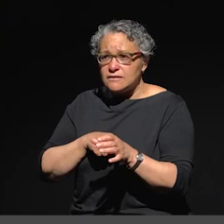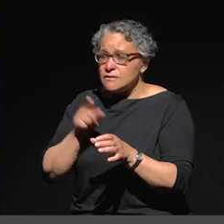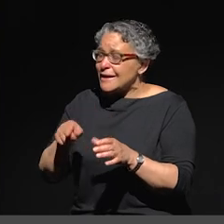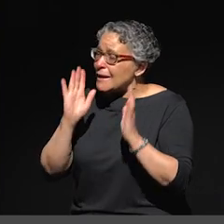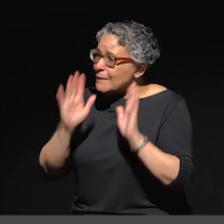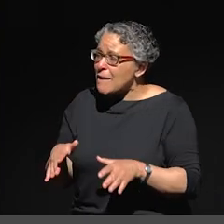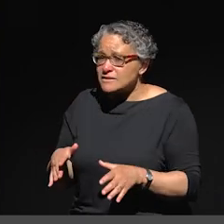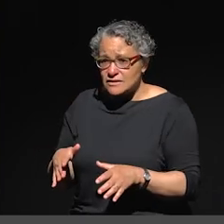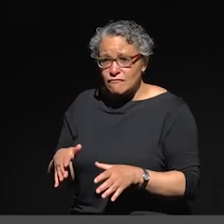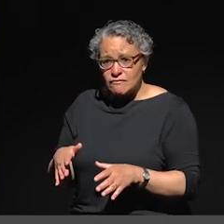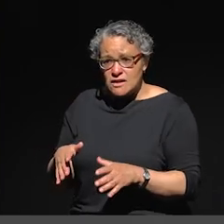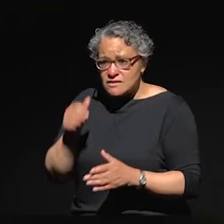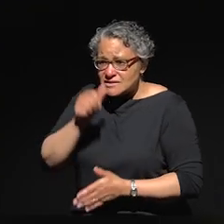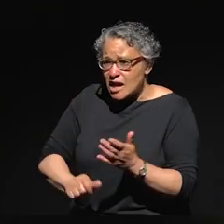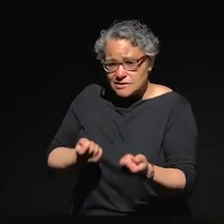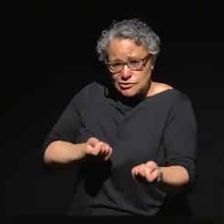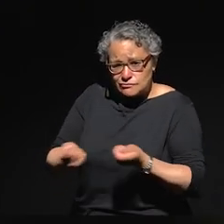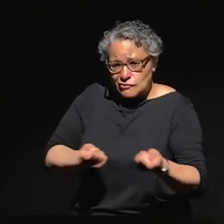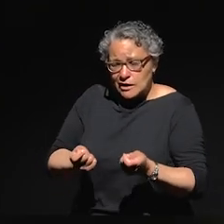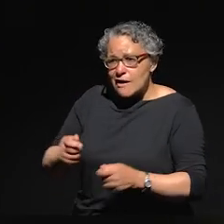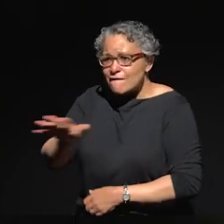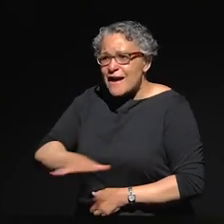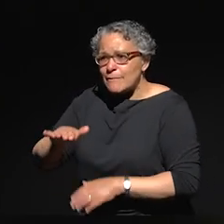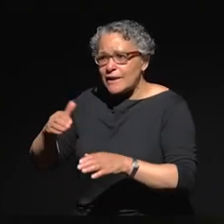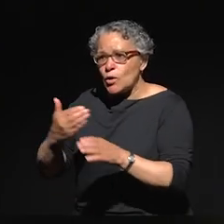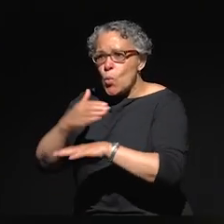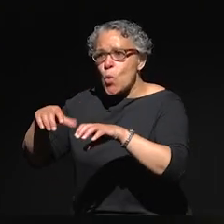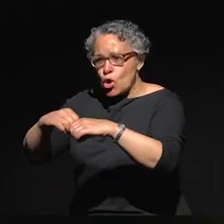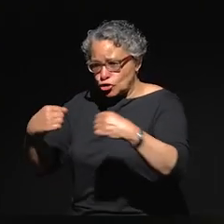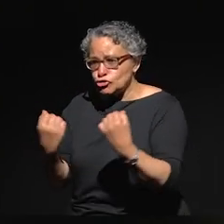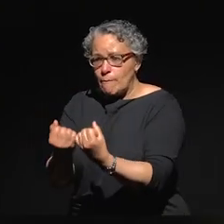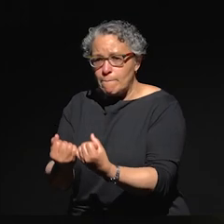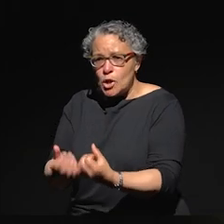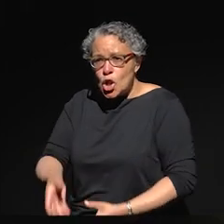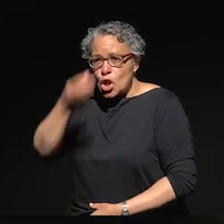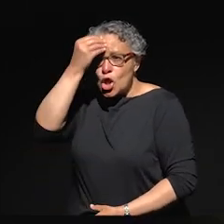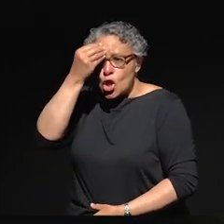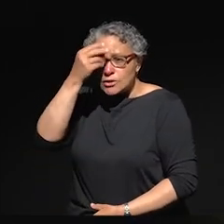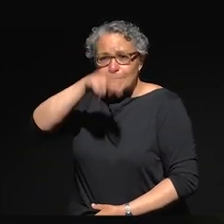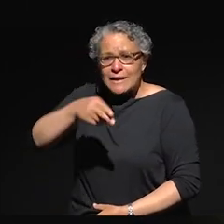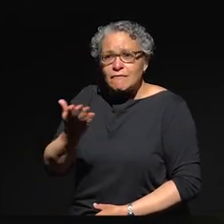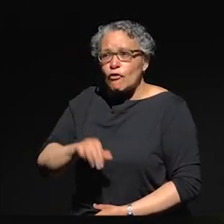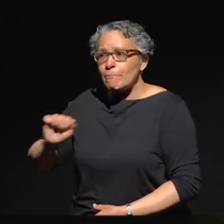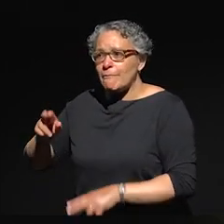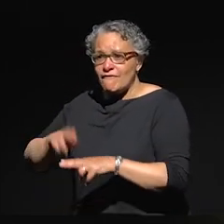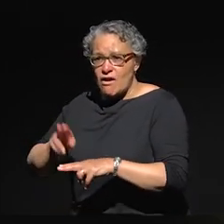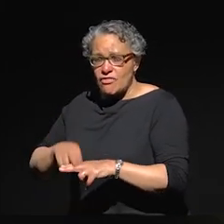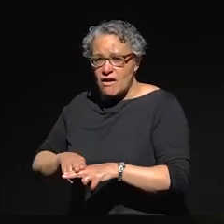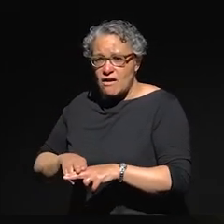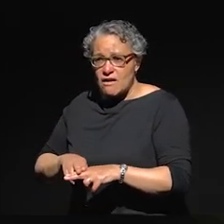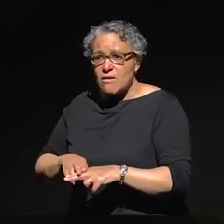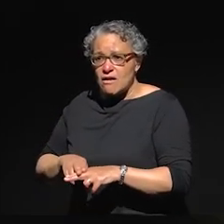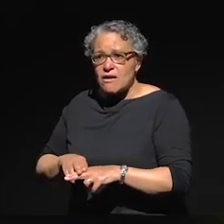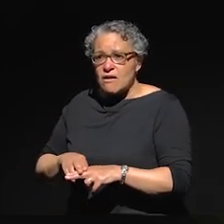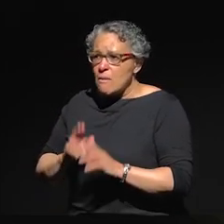at some point after his father's death, and he'd learned the craft of painting from his father. But he must